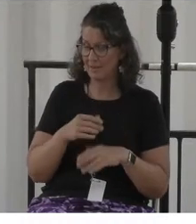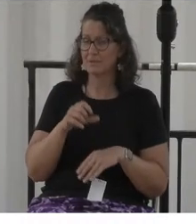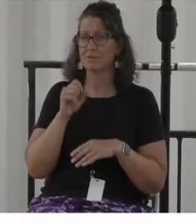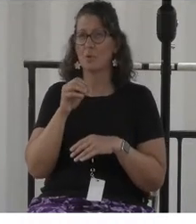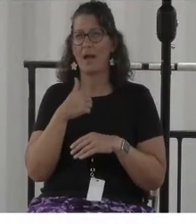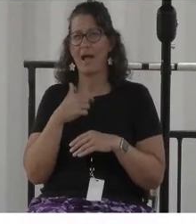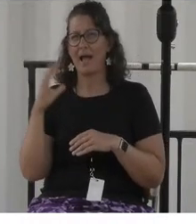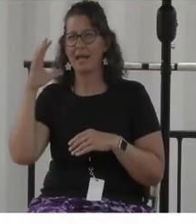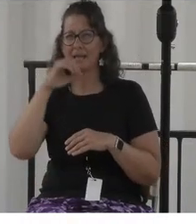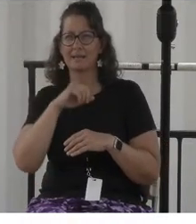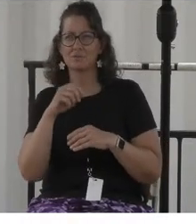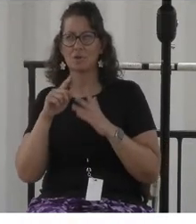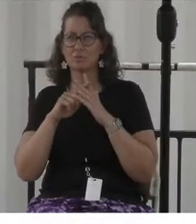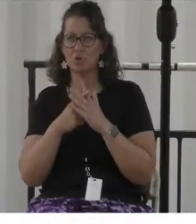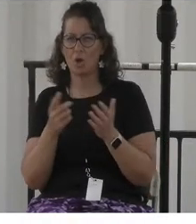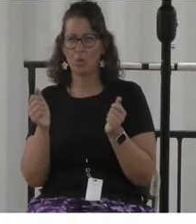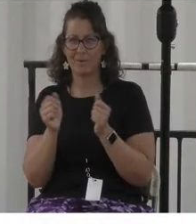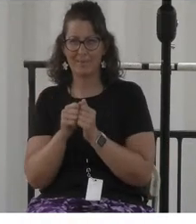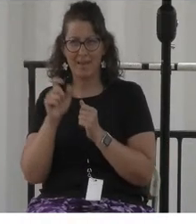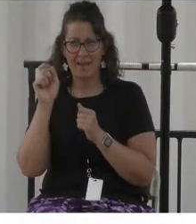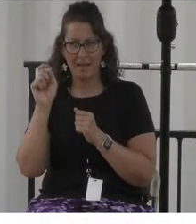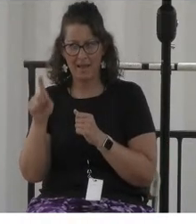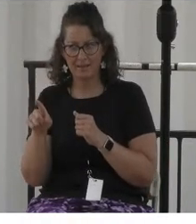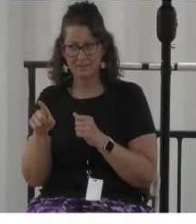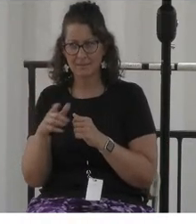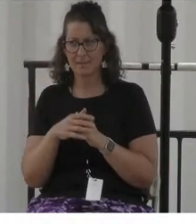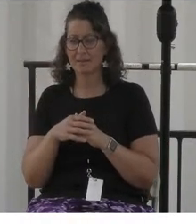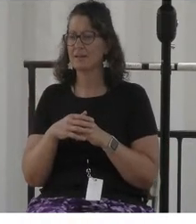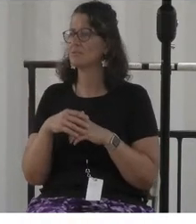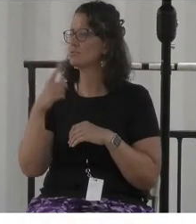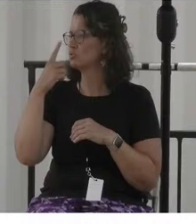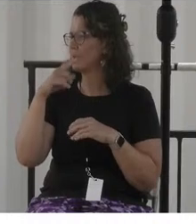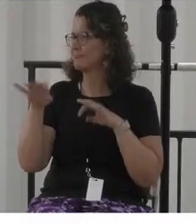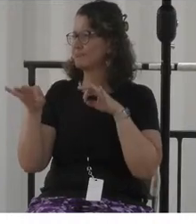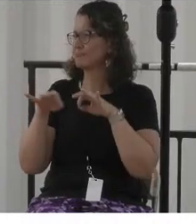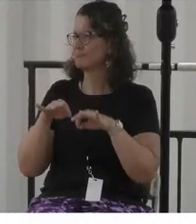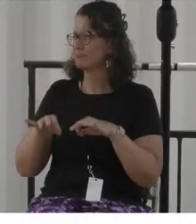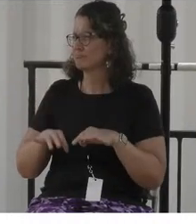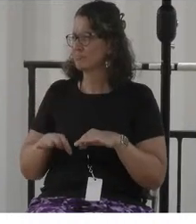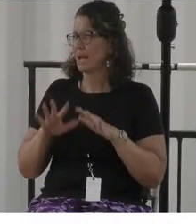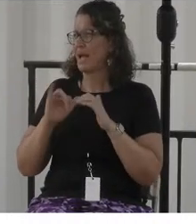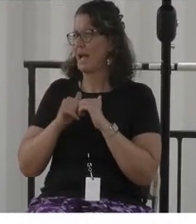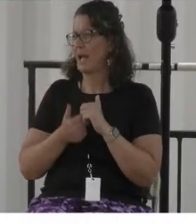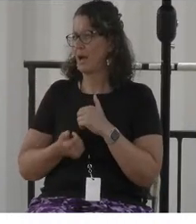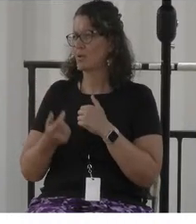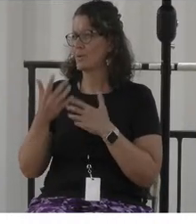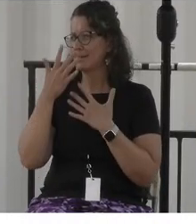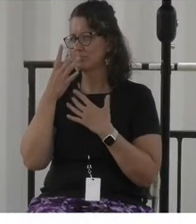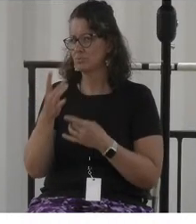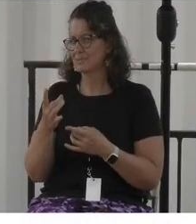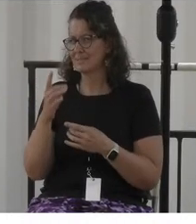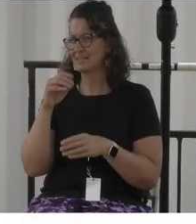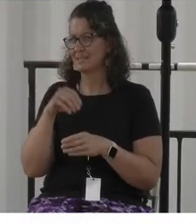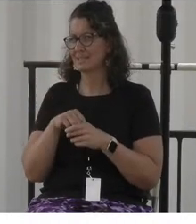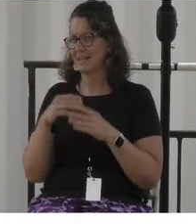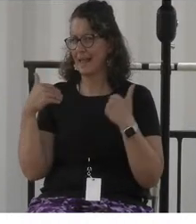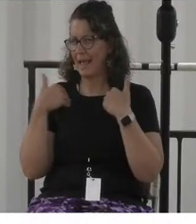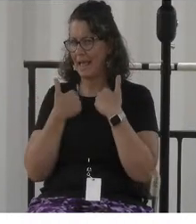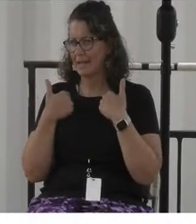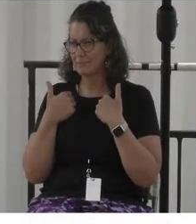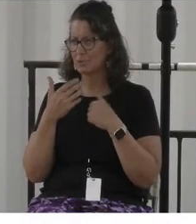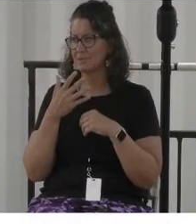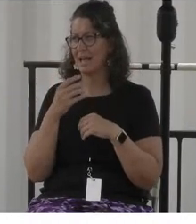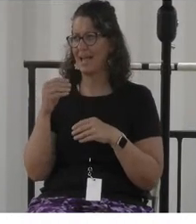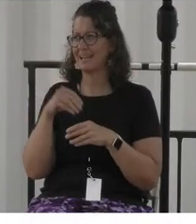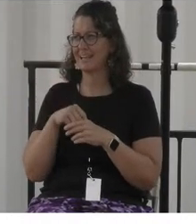guess, Jared, I want to start by asking if you could tell us a little bit about how you got interested in animals and